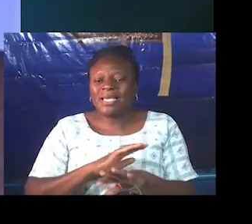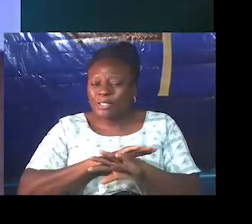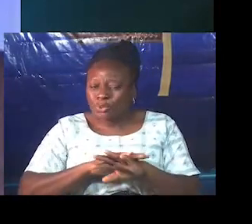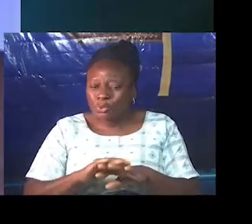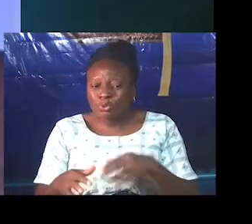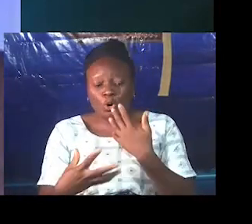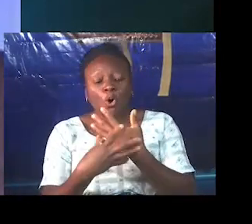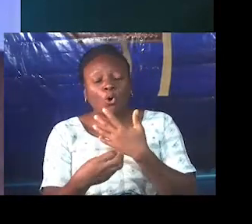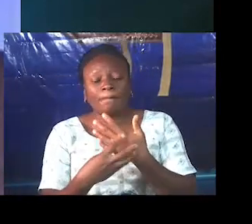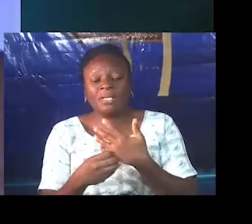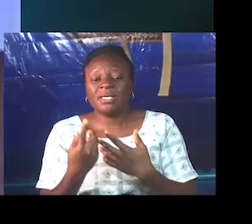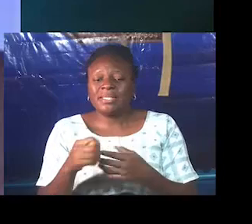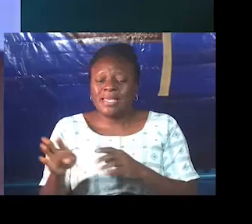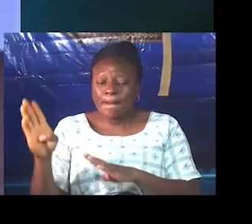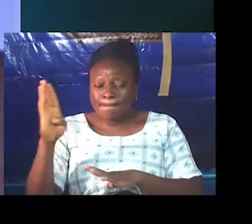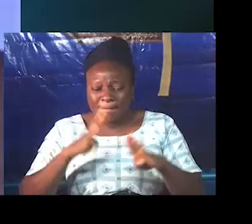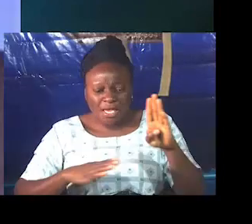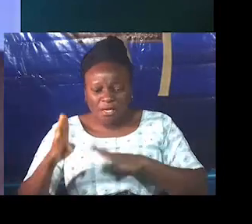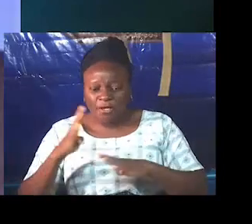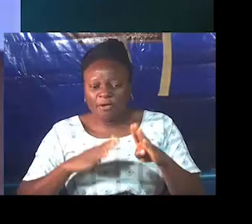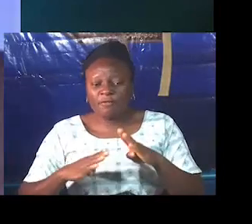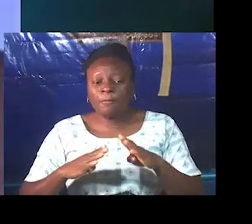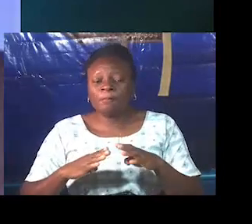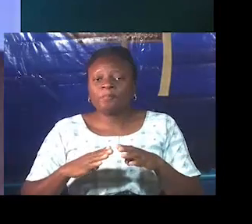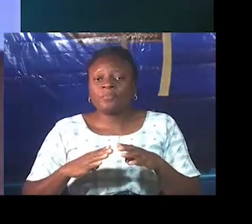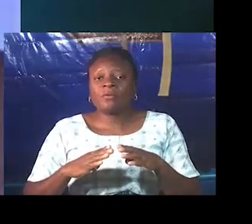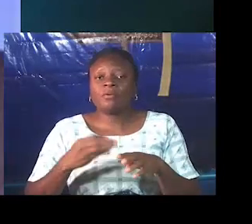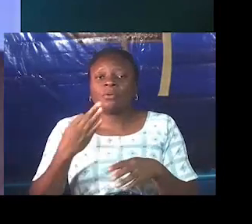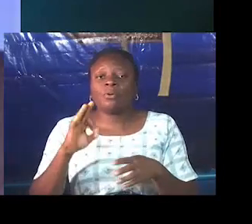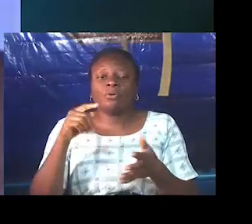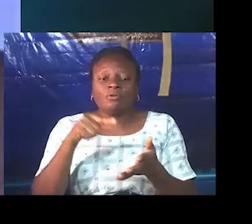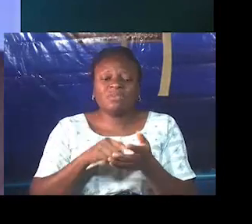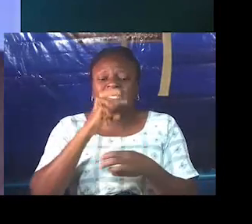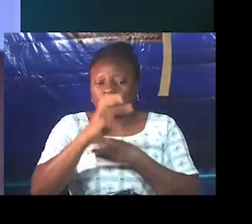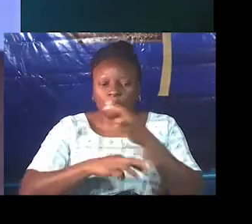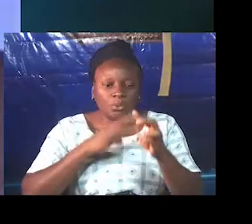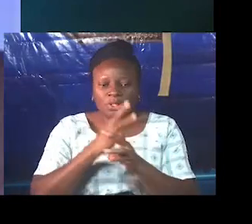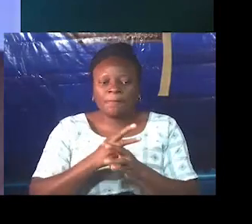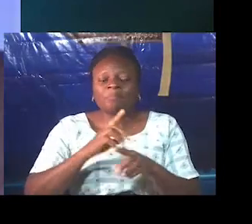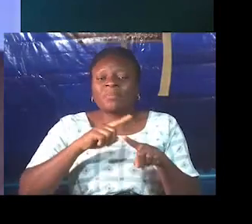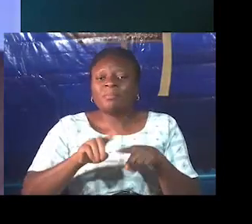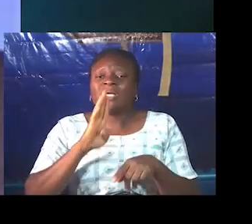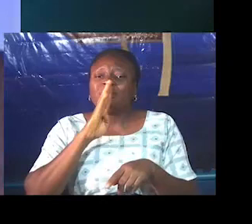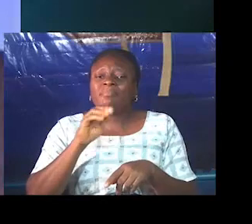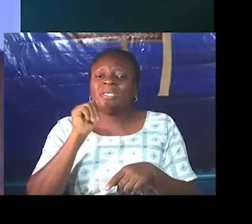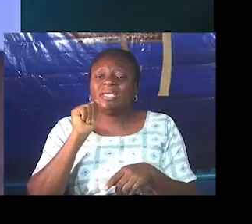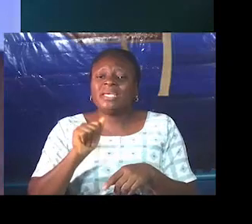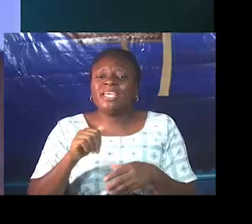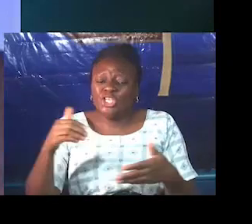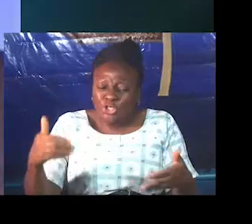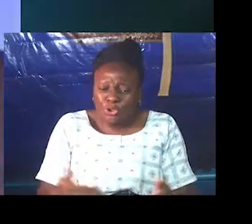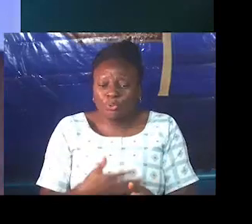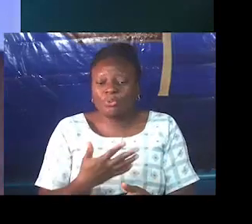world, but be a new and different person with a freshness in all you do and